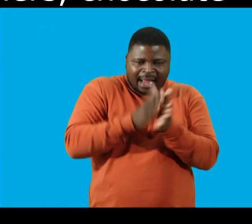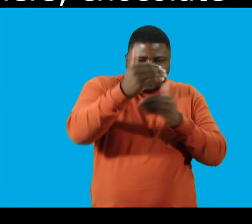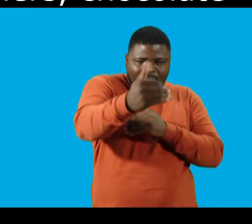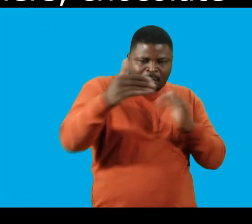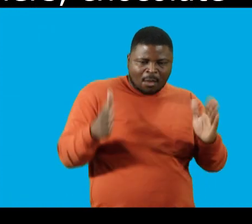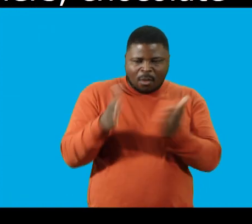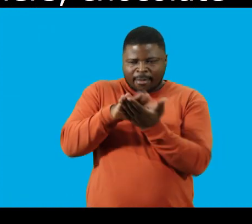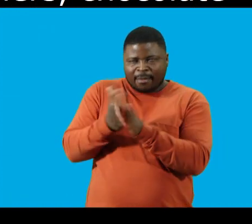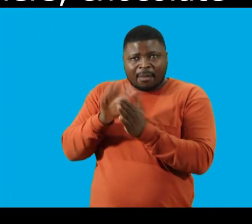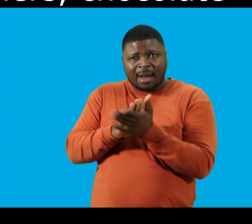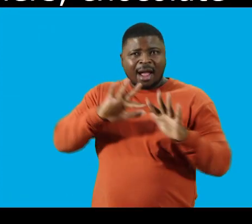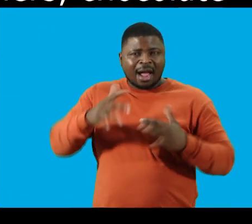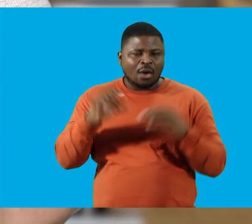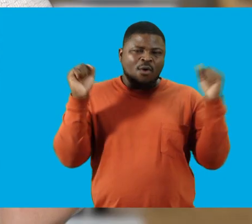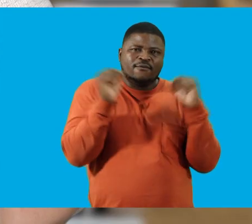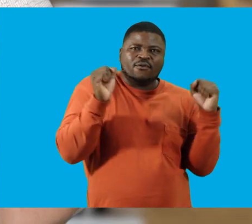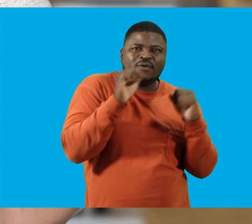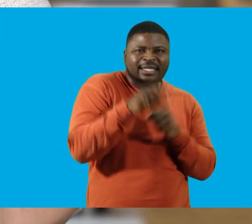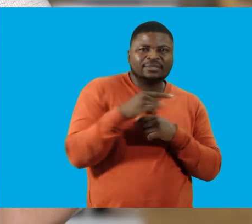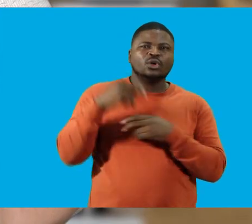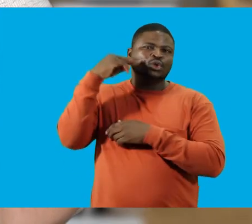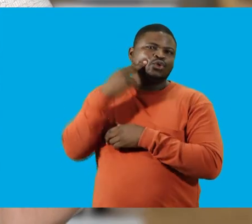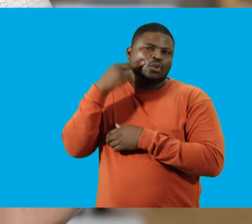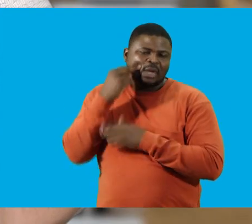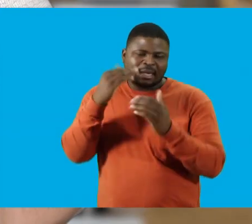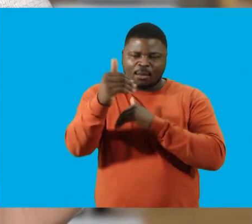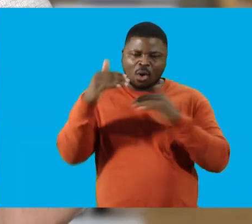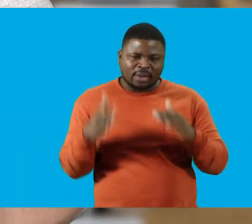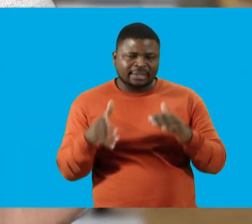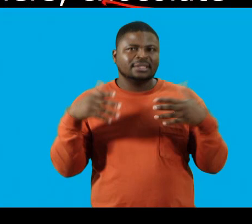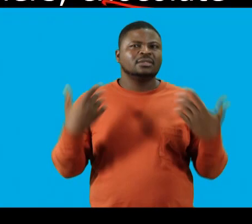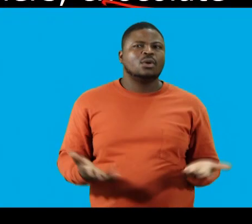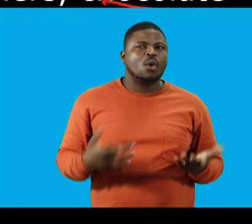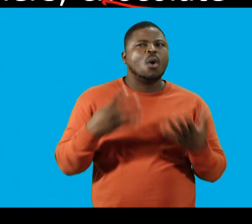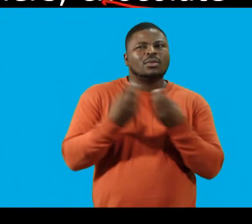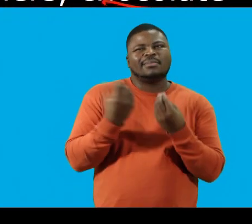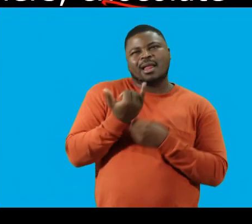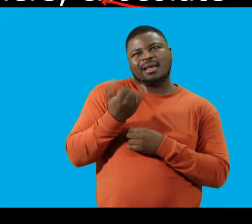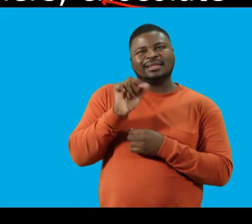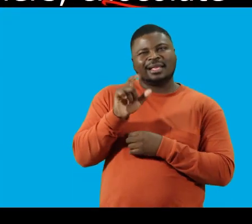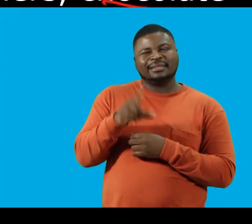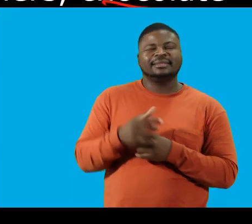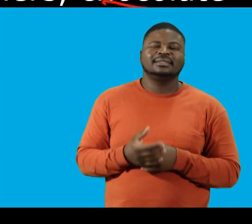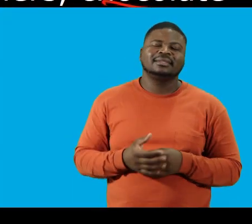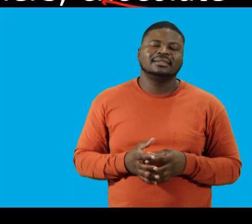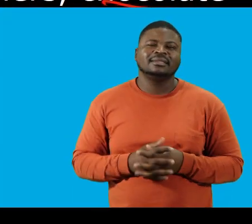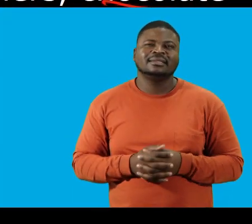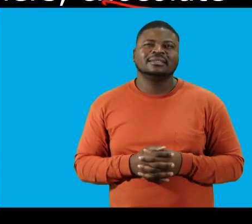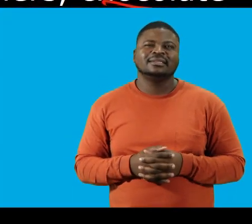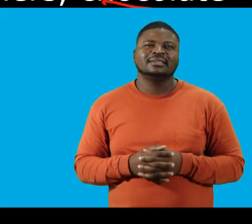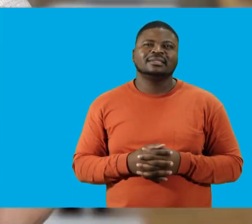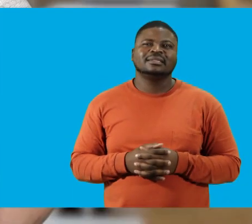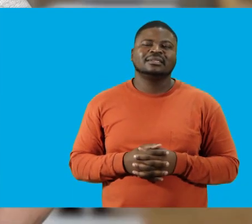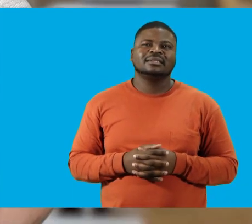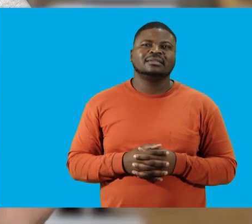important, and that will mostly be fruit juice containers, chocolate boxes, or something like that.